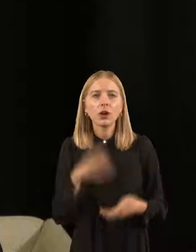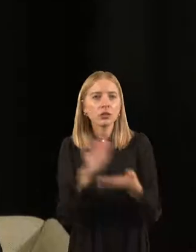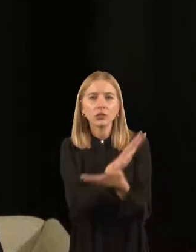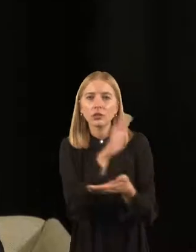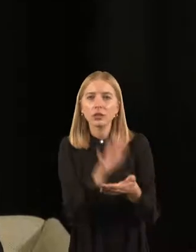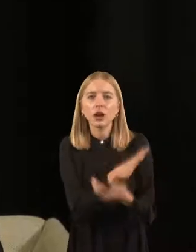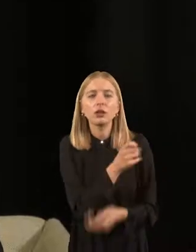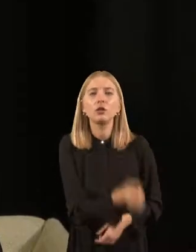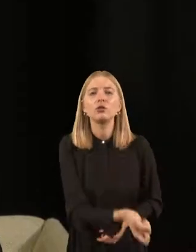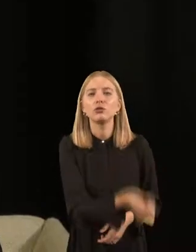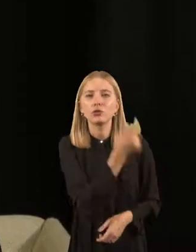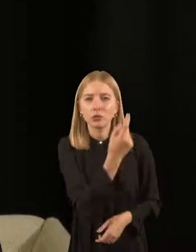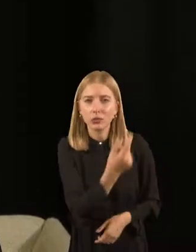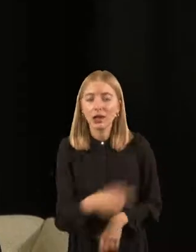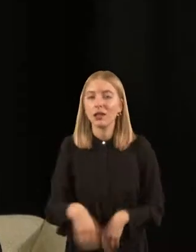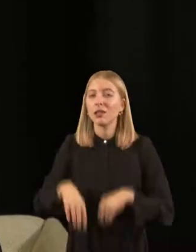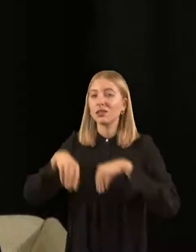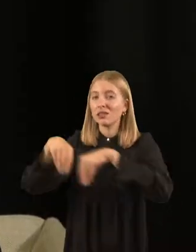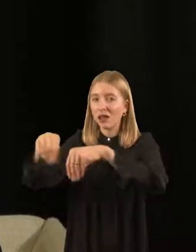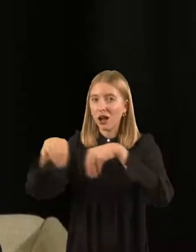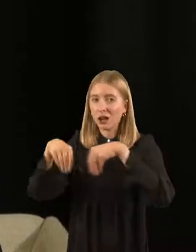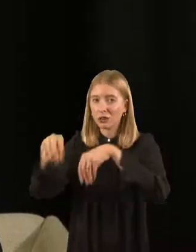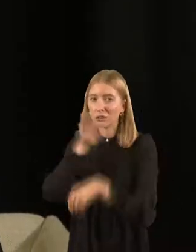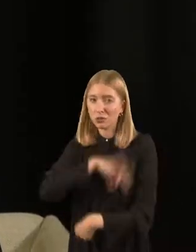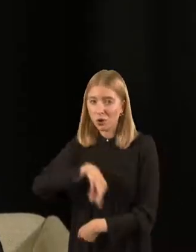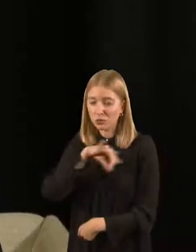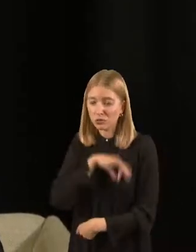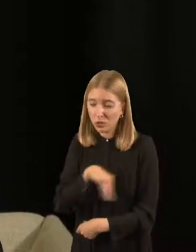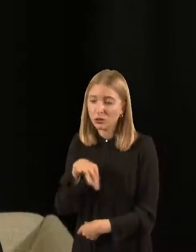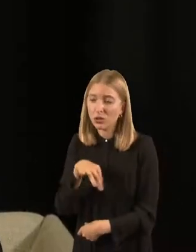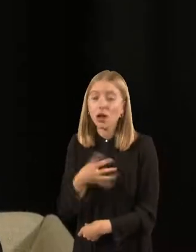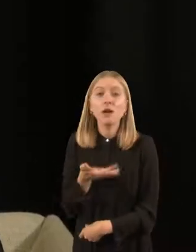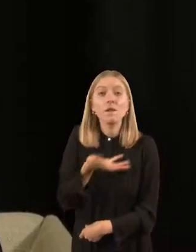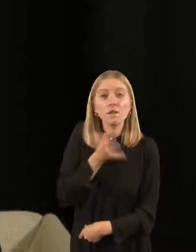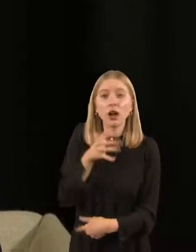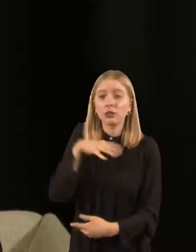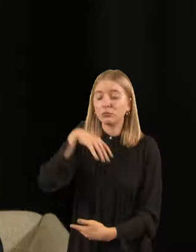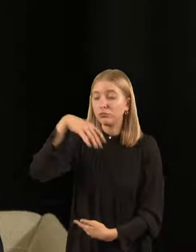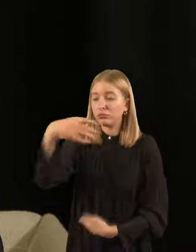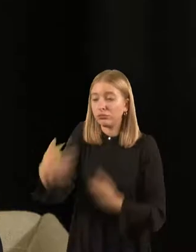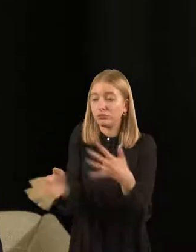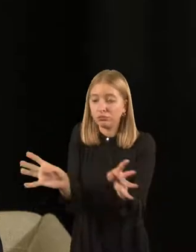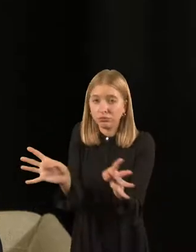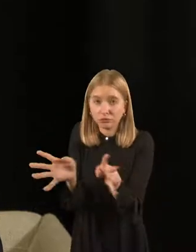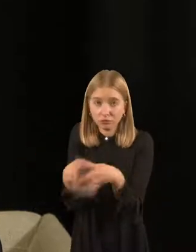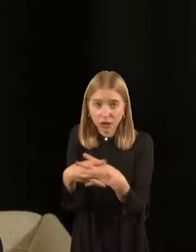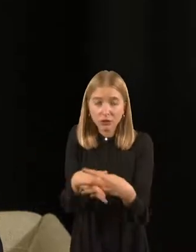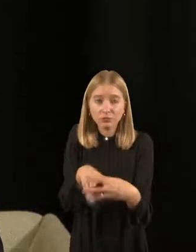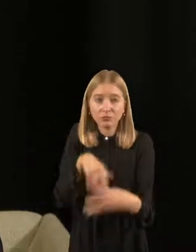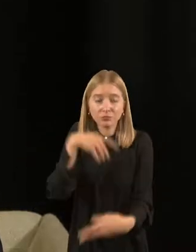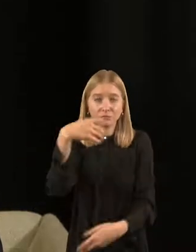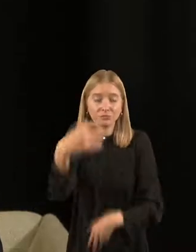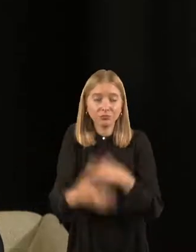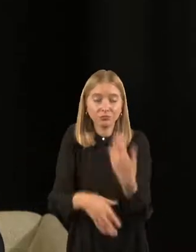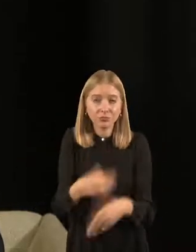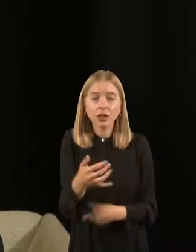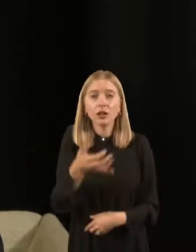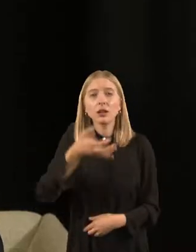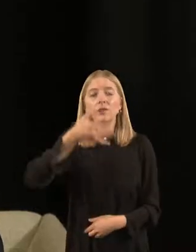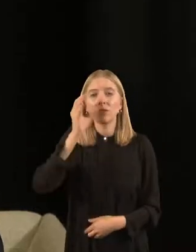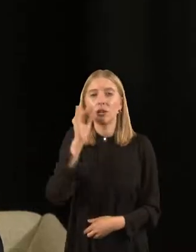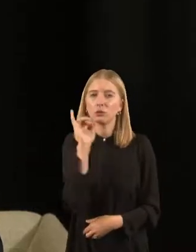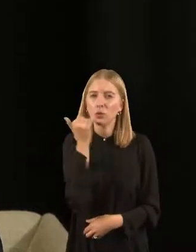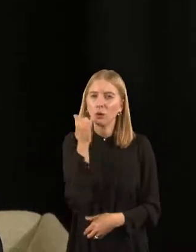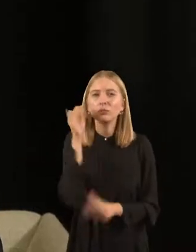pollution caused by the use of fertilizers, because the use of fertilizers directly correlates